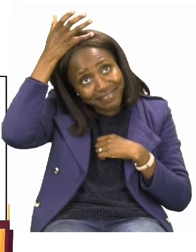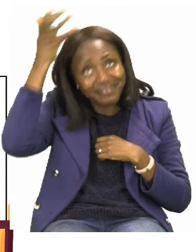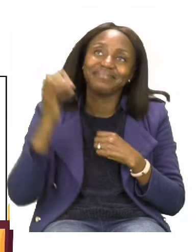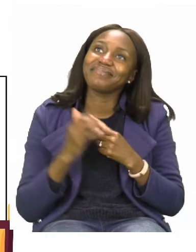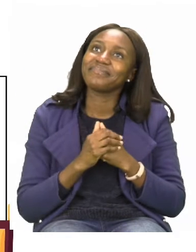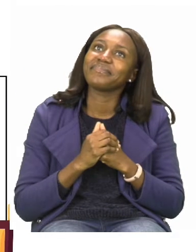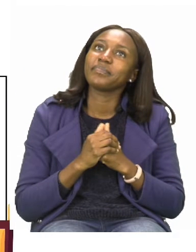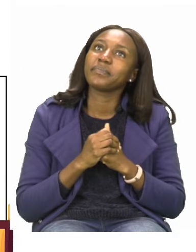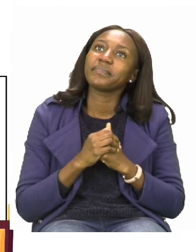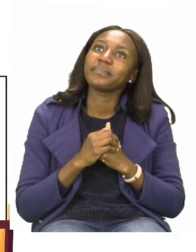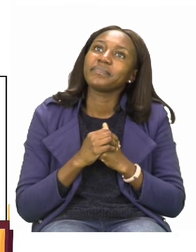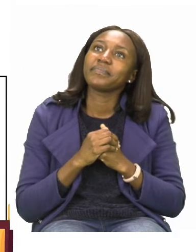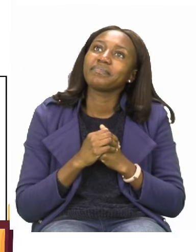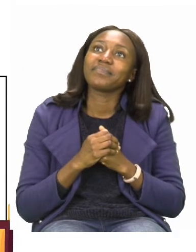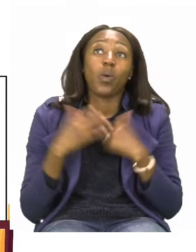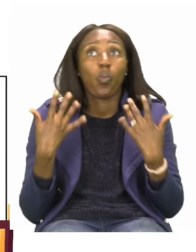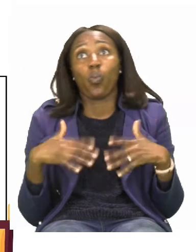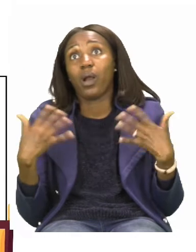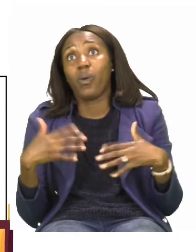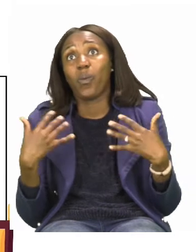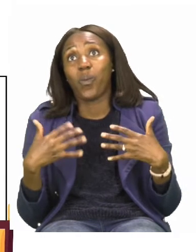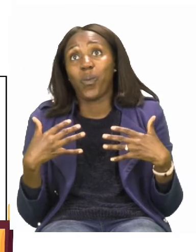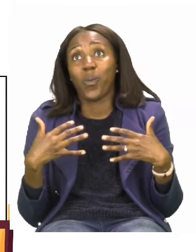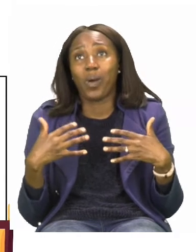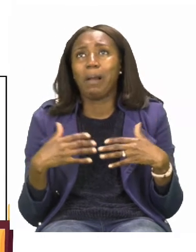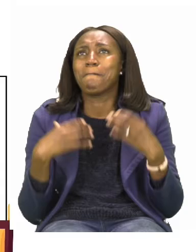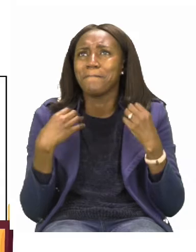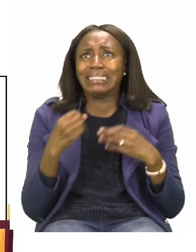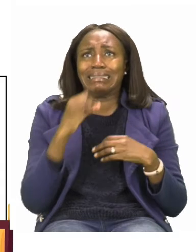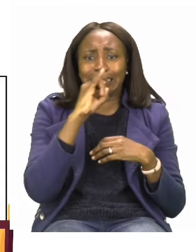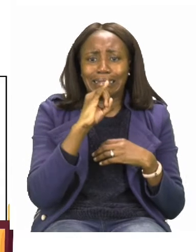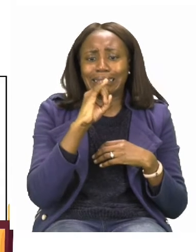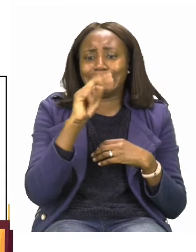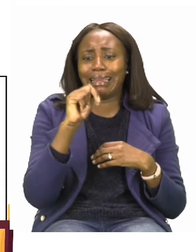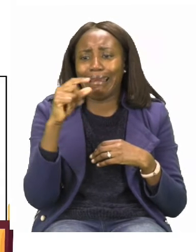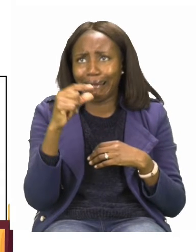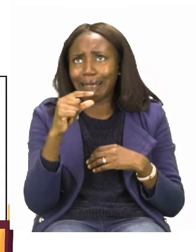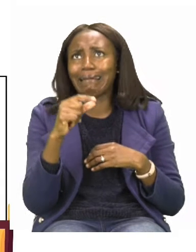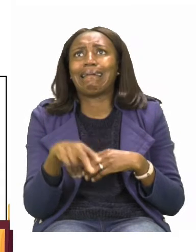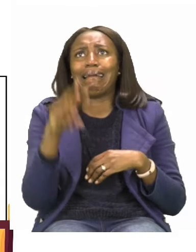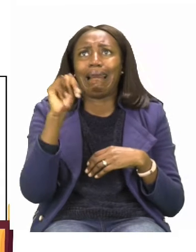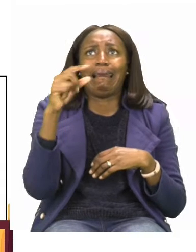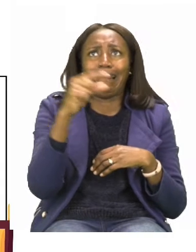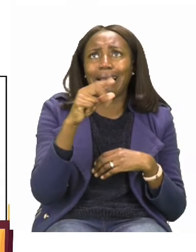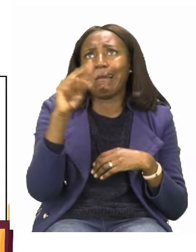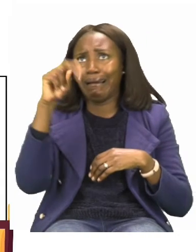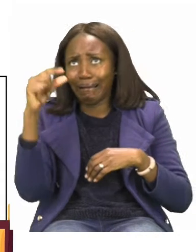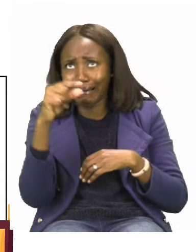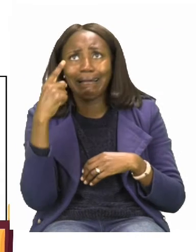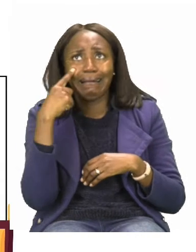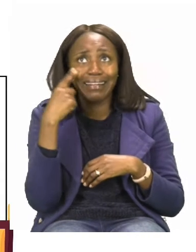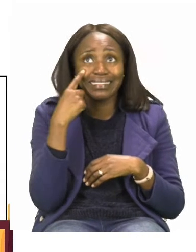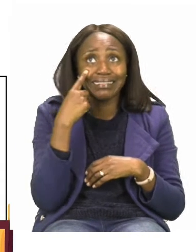king. Wow, there are a lot of ings in that passage. But it was